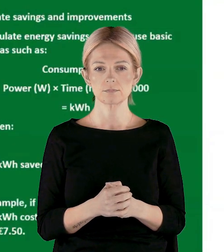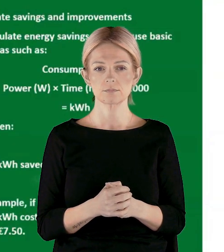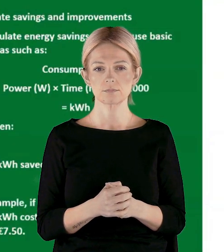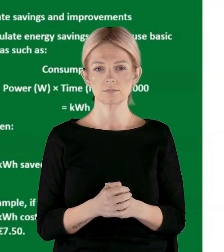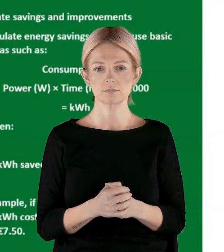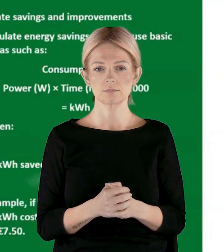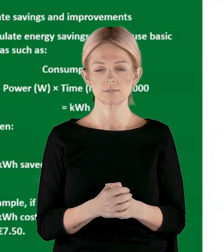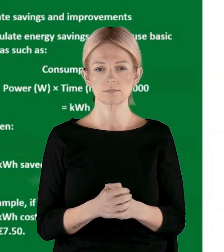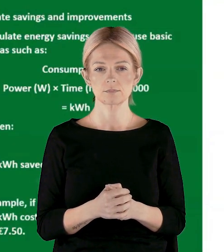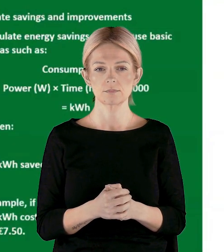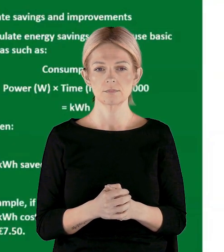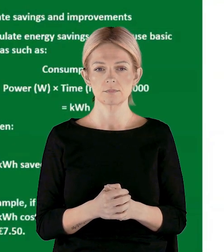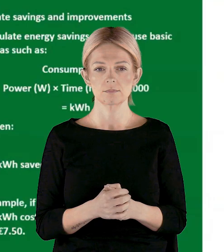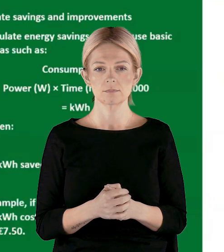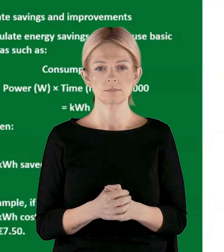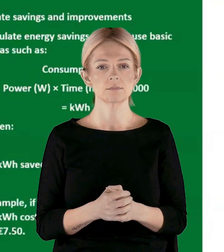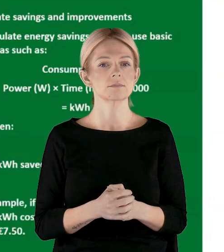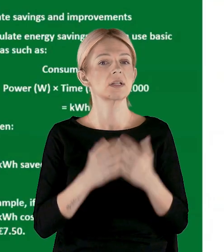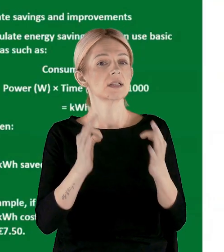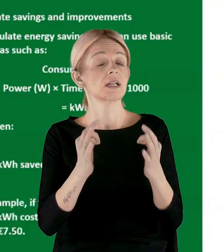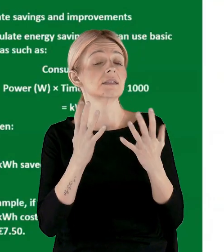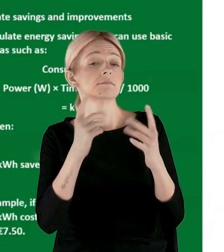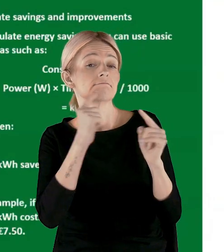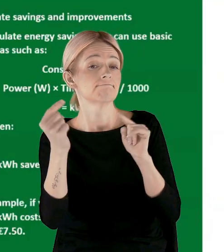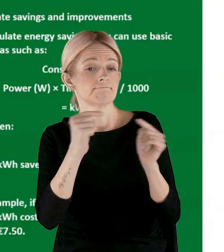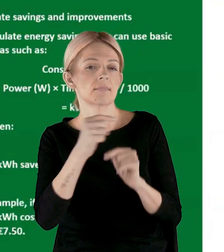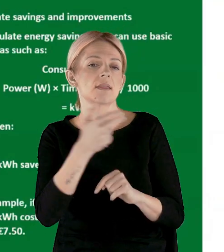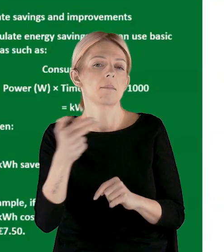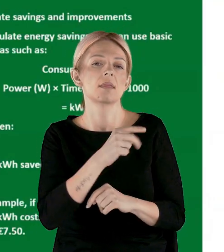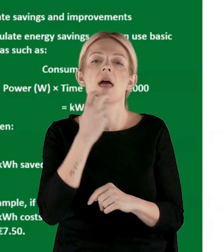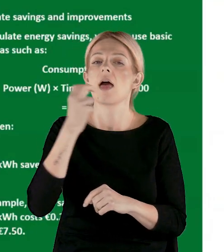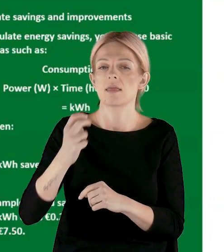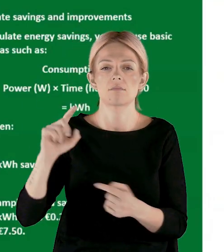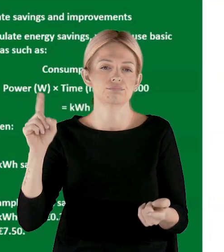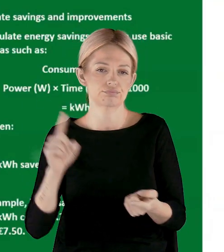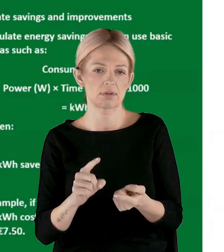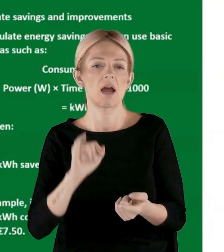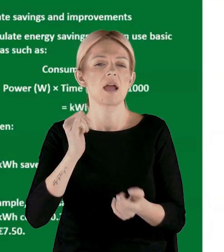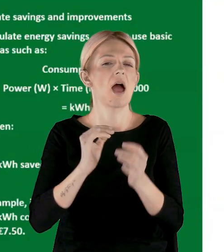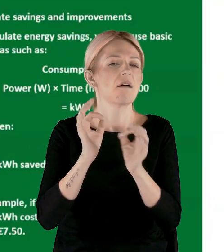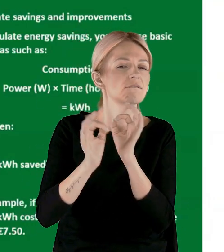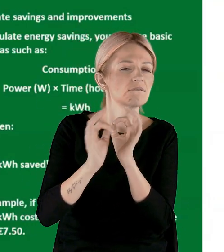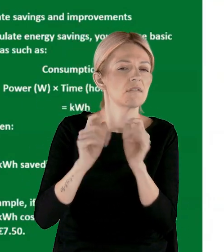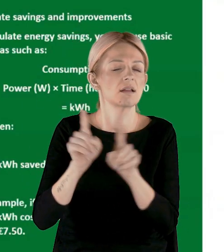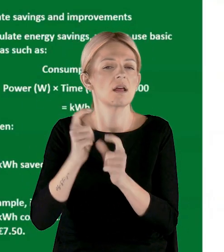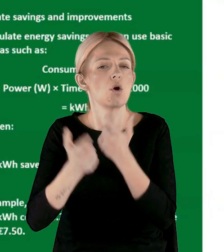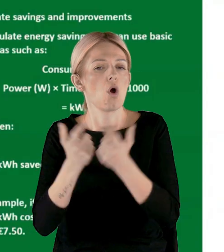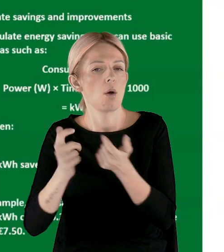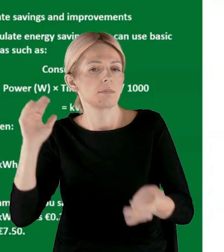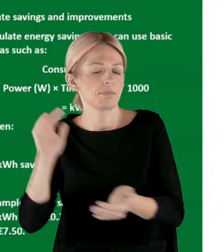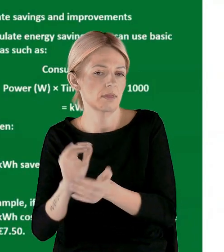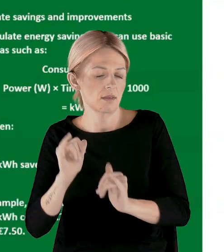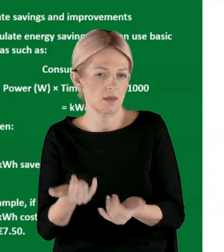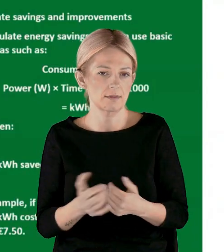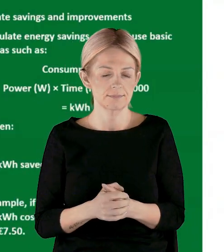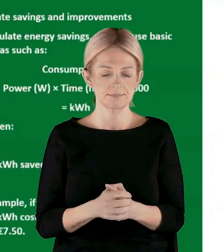Let's now talk about the use of energy, so how to measure and to reduce it.